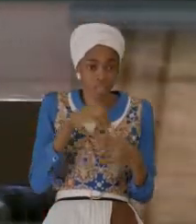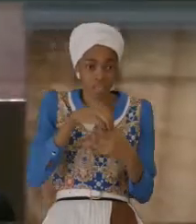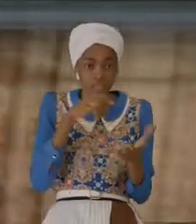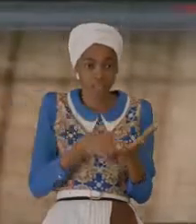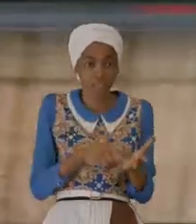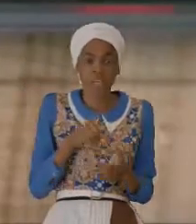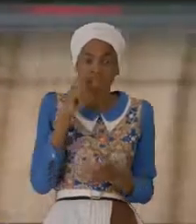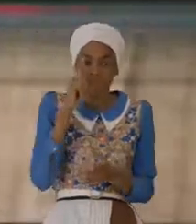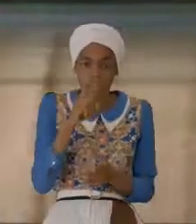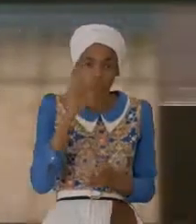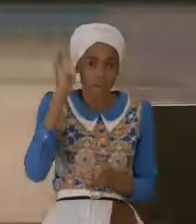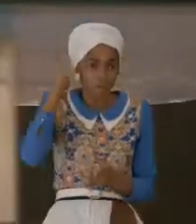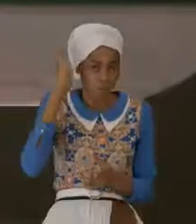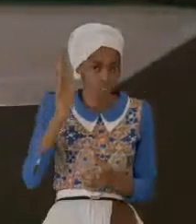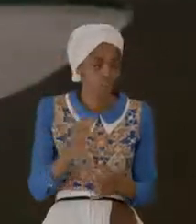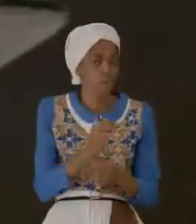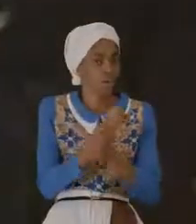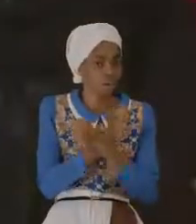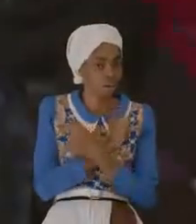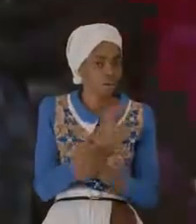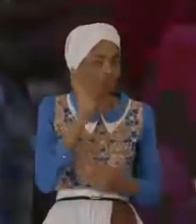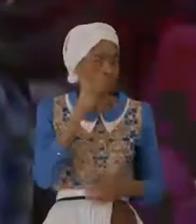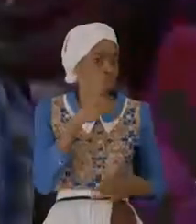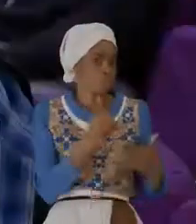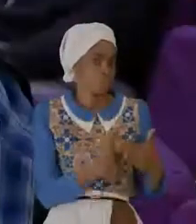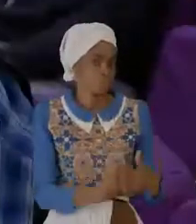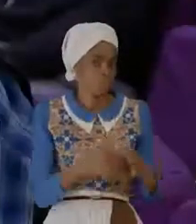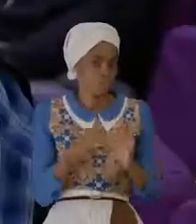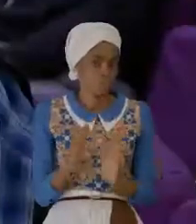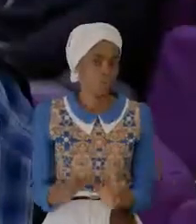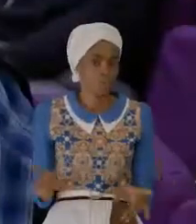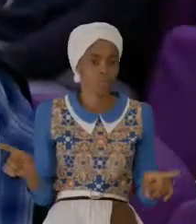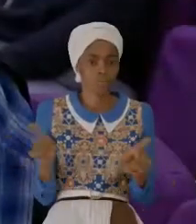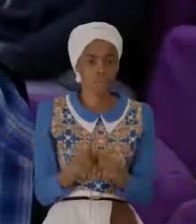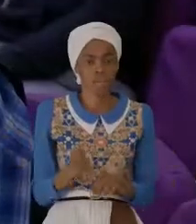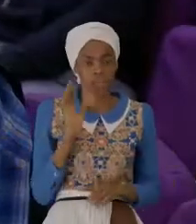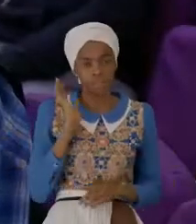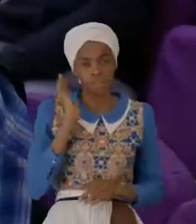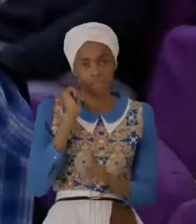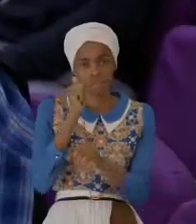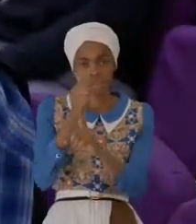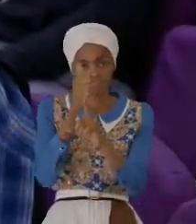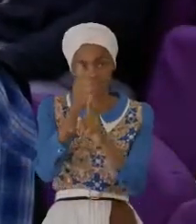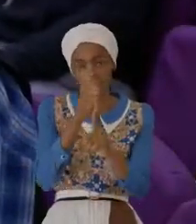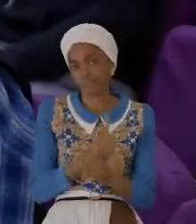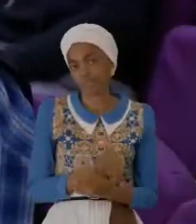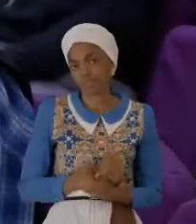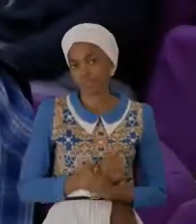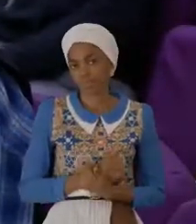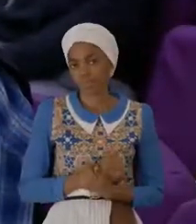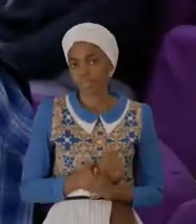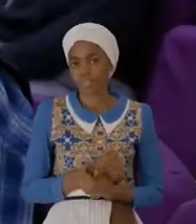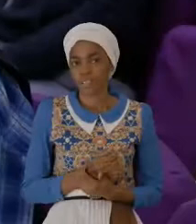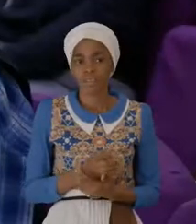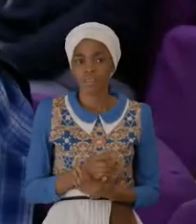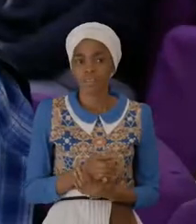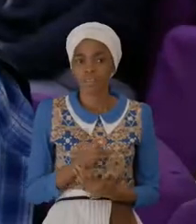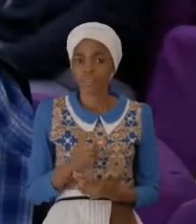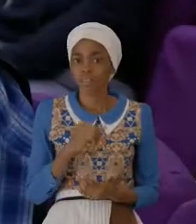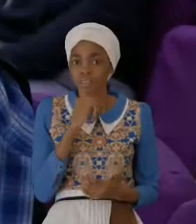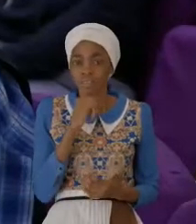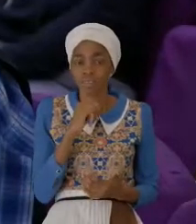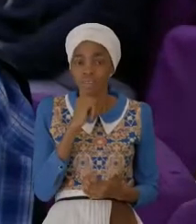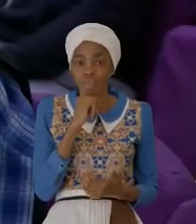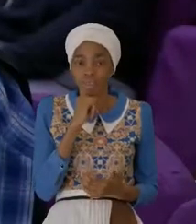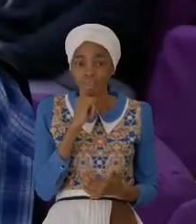shalt love thy neighbor as thyself they were circumcised those